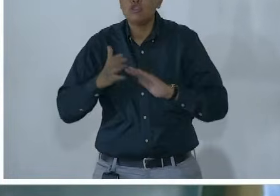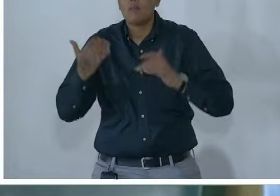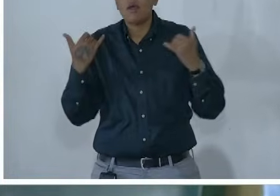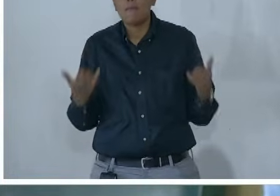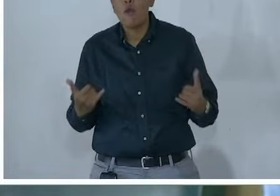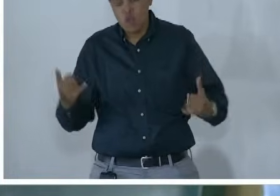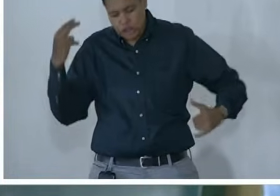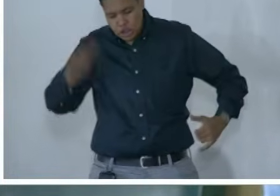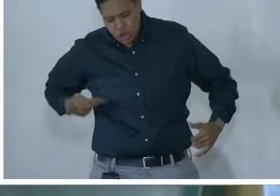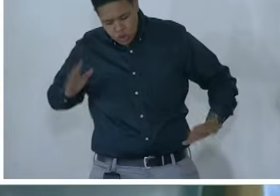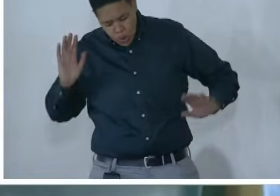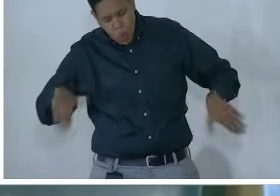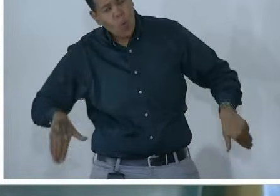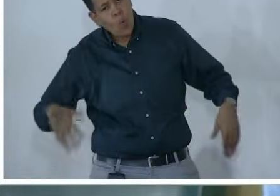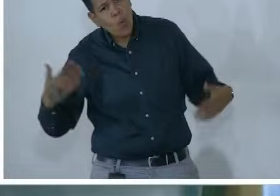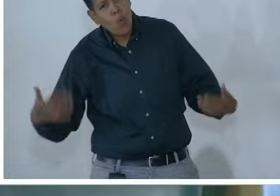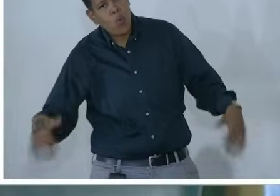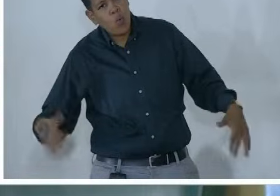modern history.